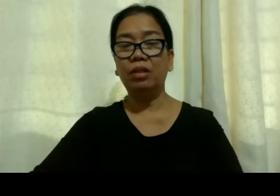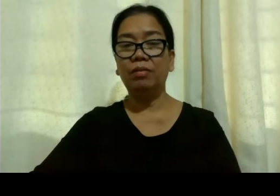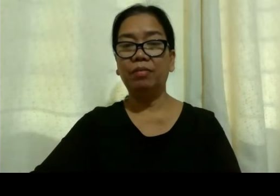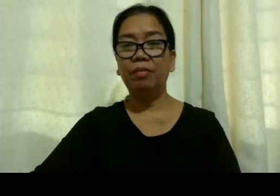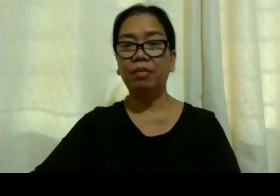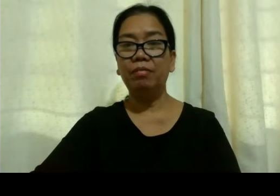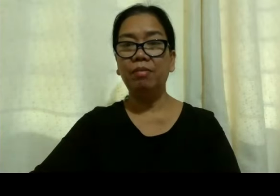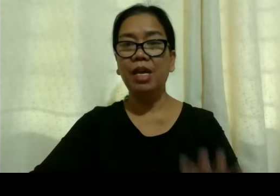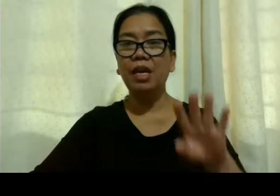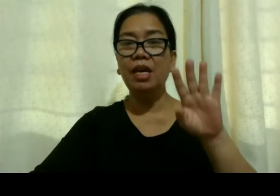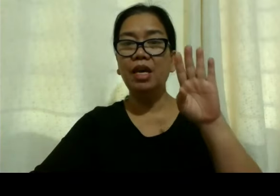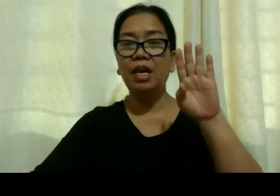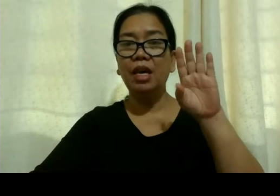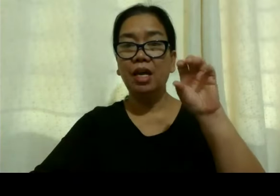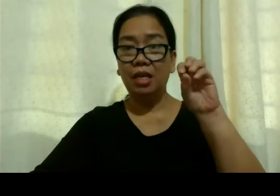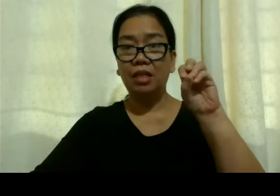north, B,